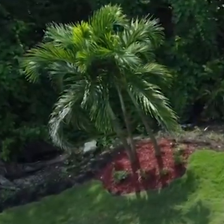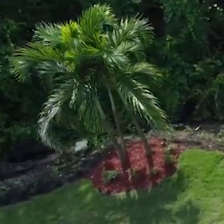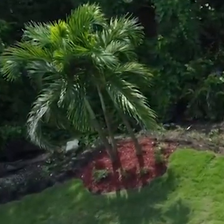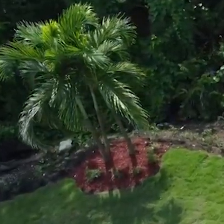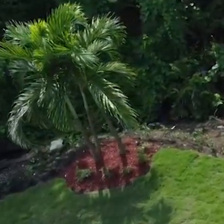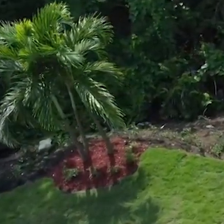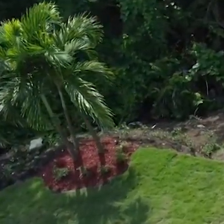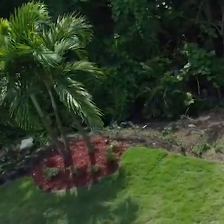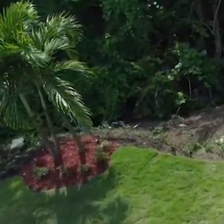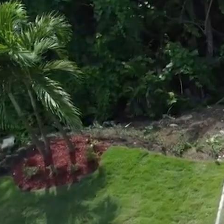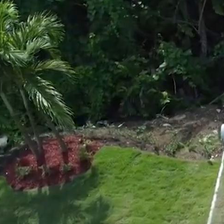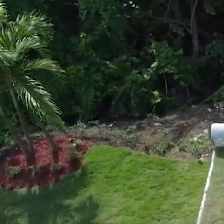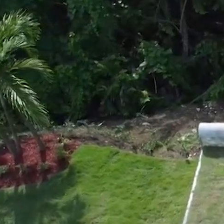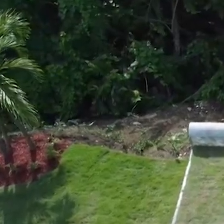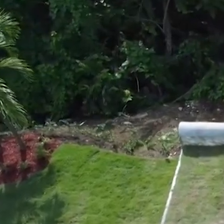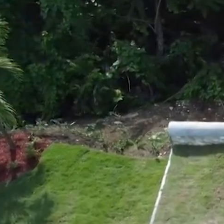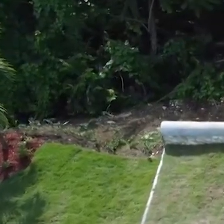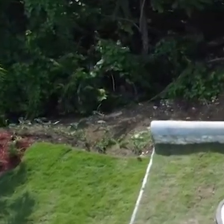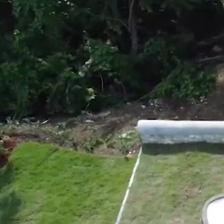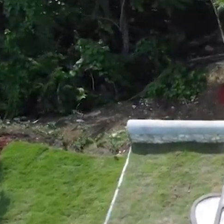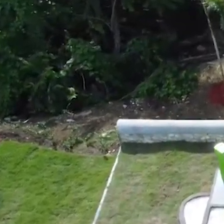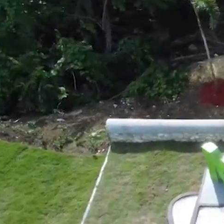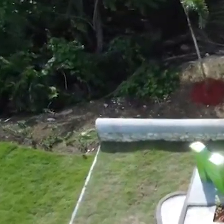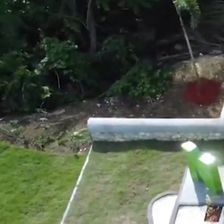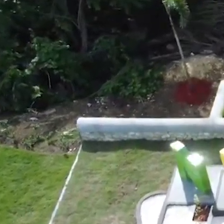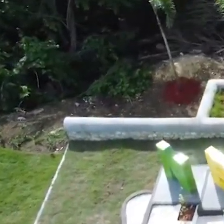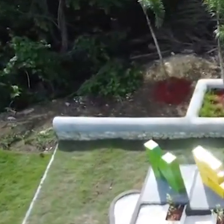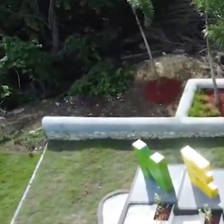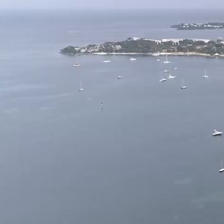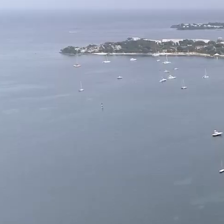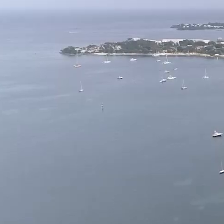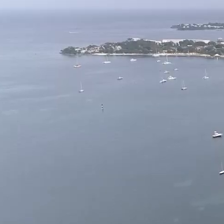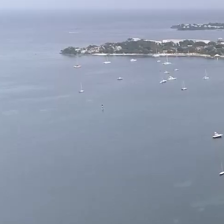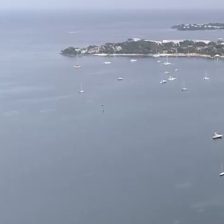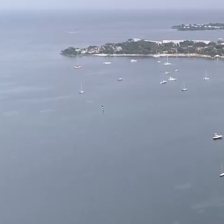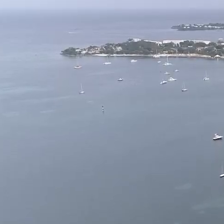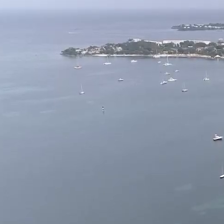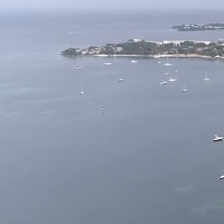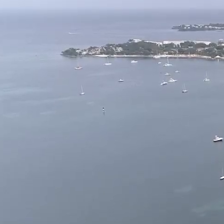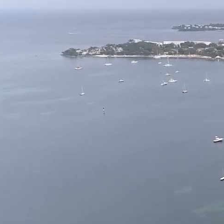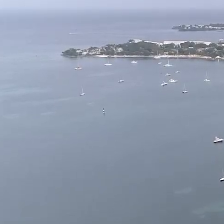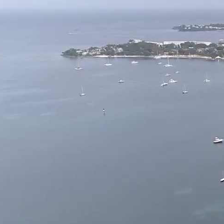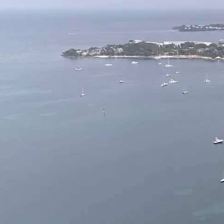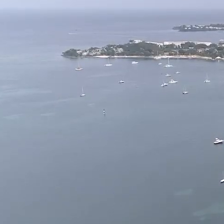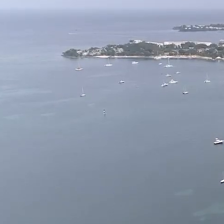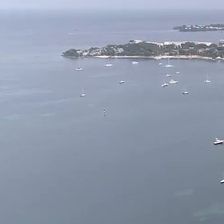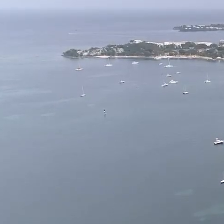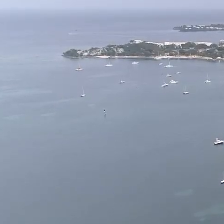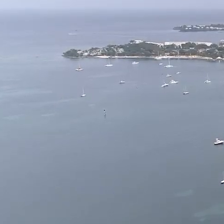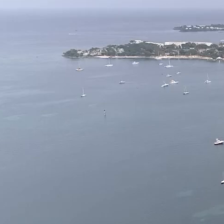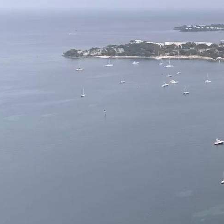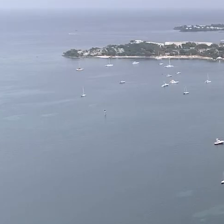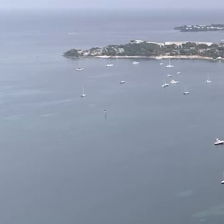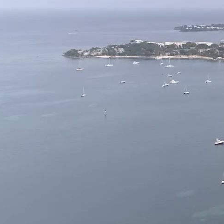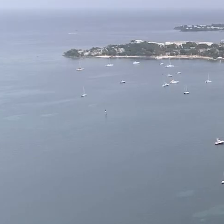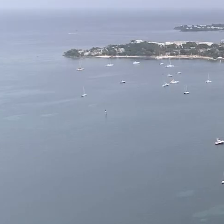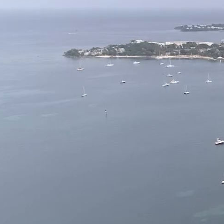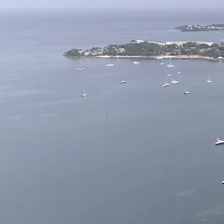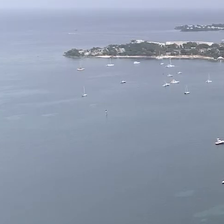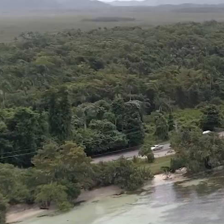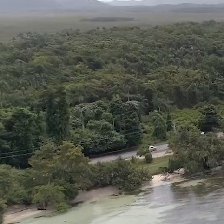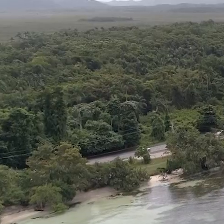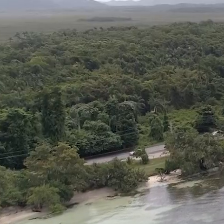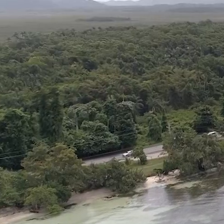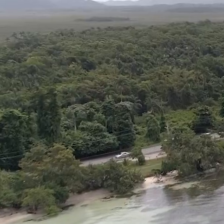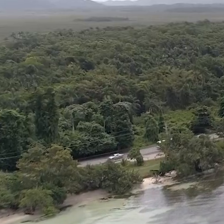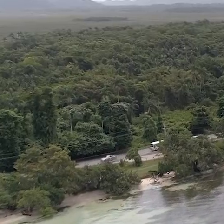asked the Factories Corporation to also look at Negril. Negril is one of our premier tourist destinations, and it is in need